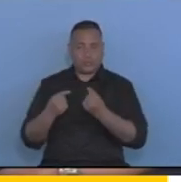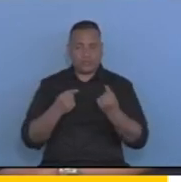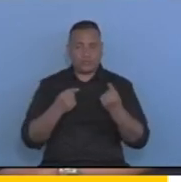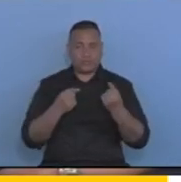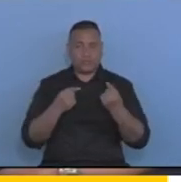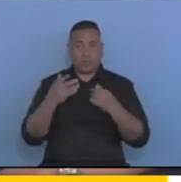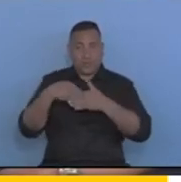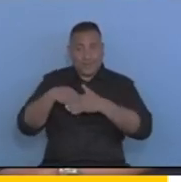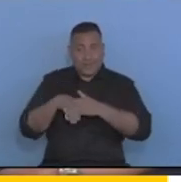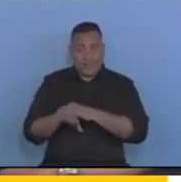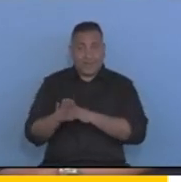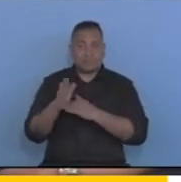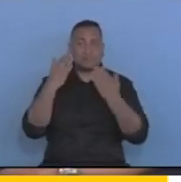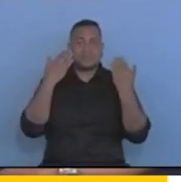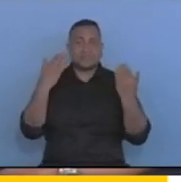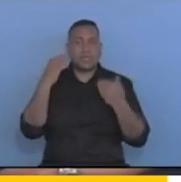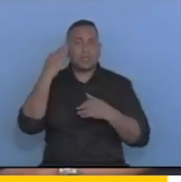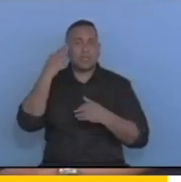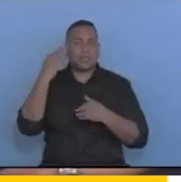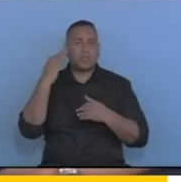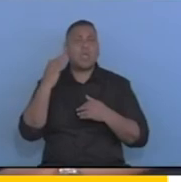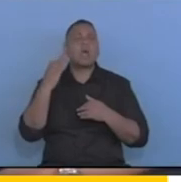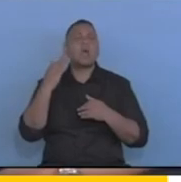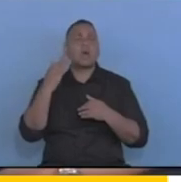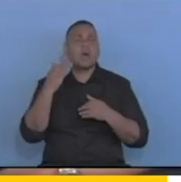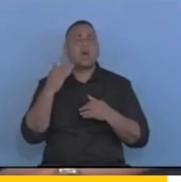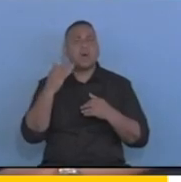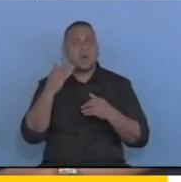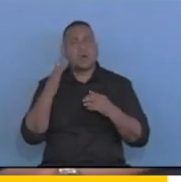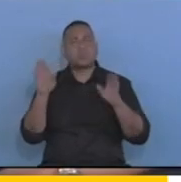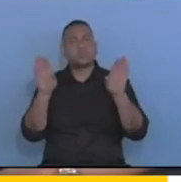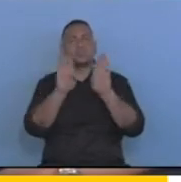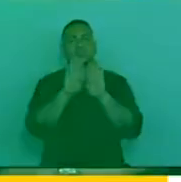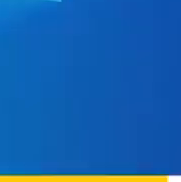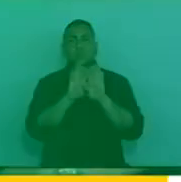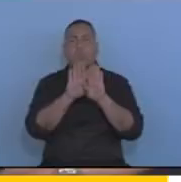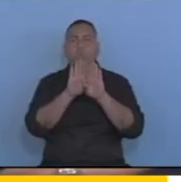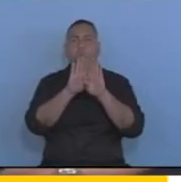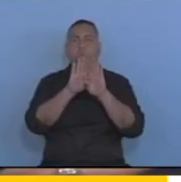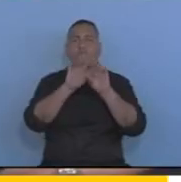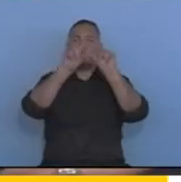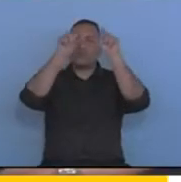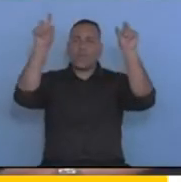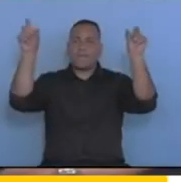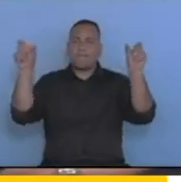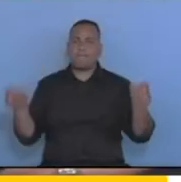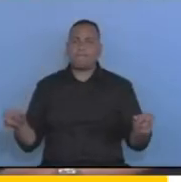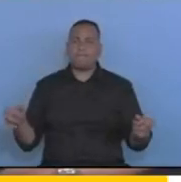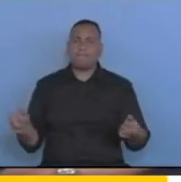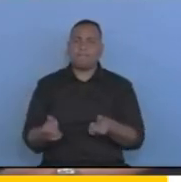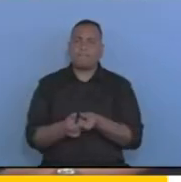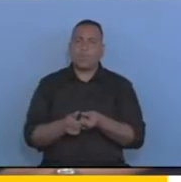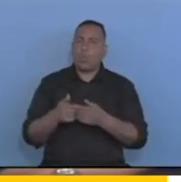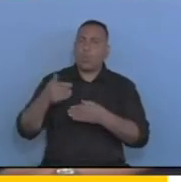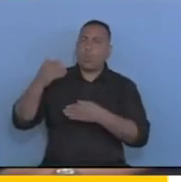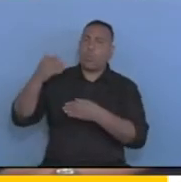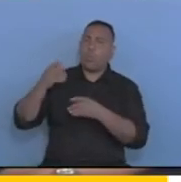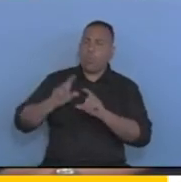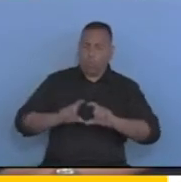if you think about carpenters, they also hang doors. They will do skirtings. Mm. They will do wall paneling.